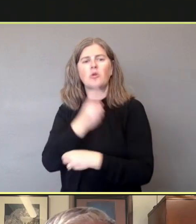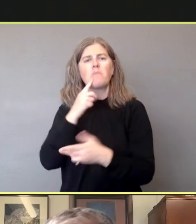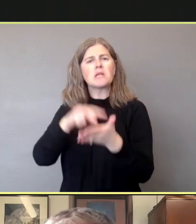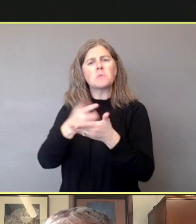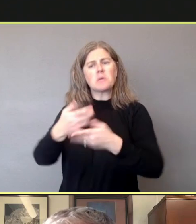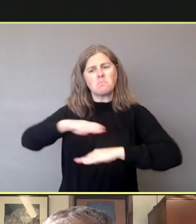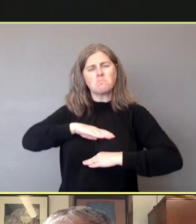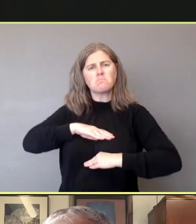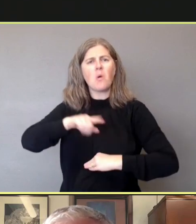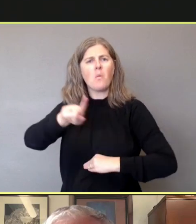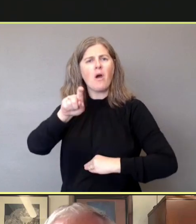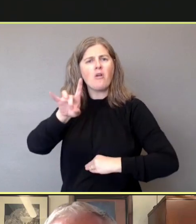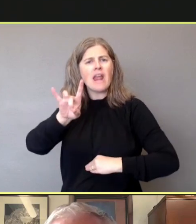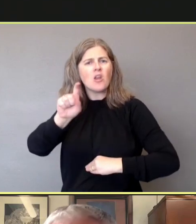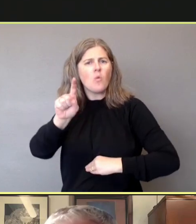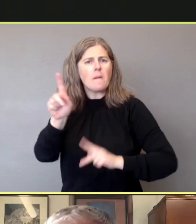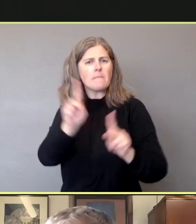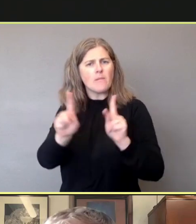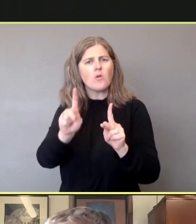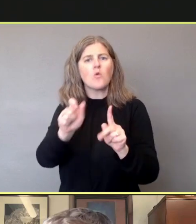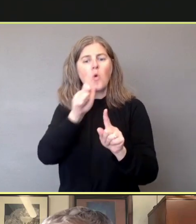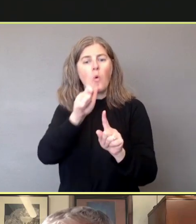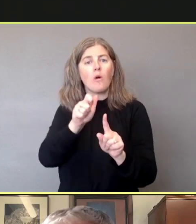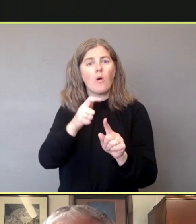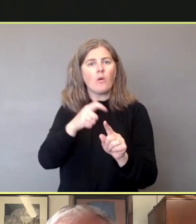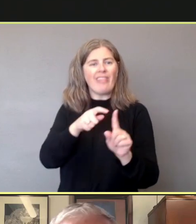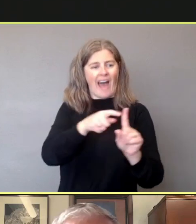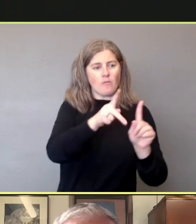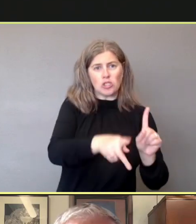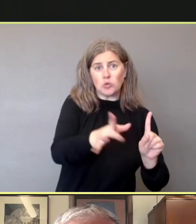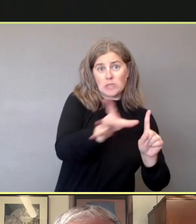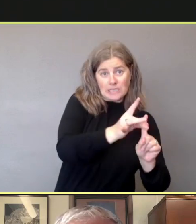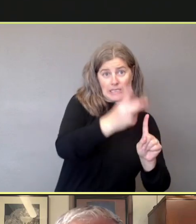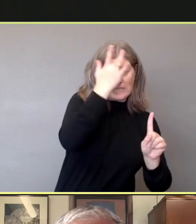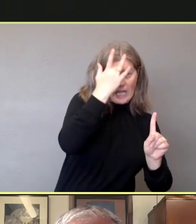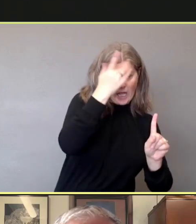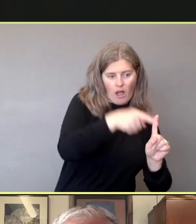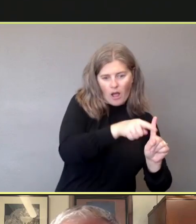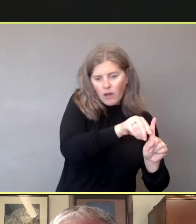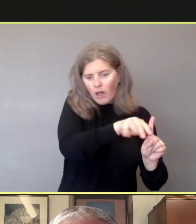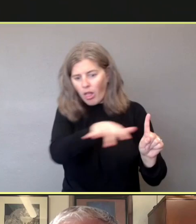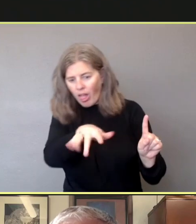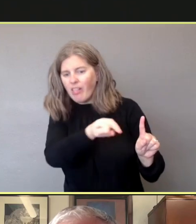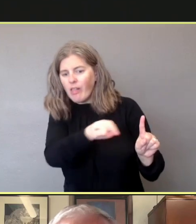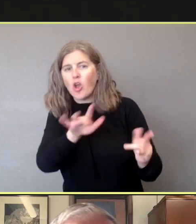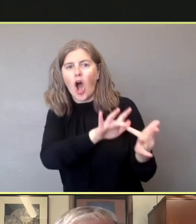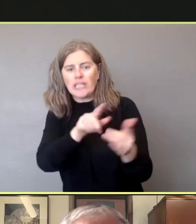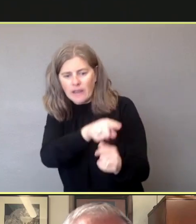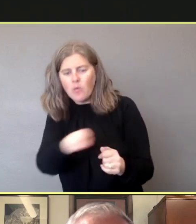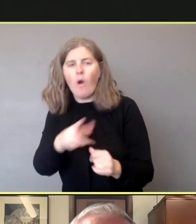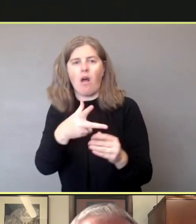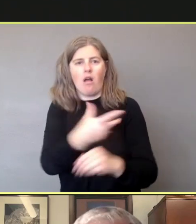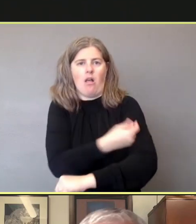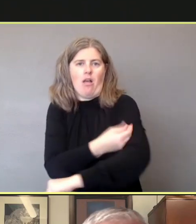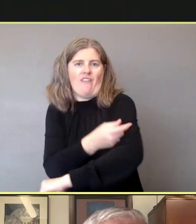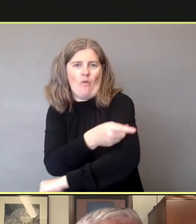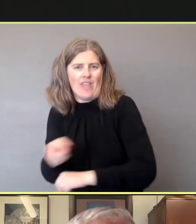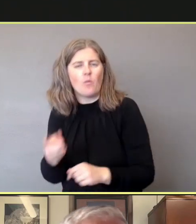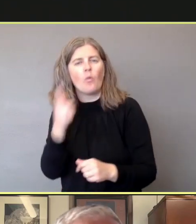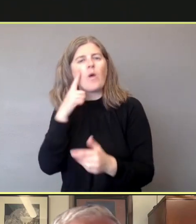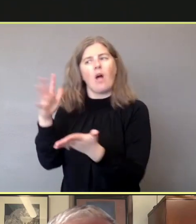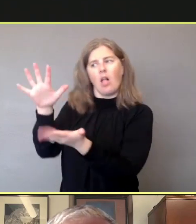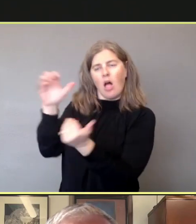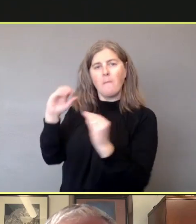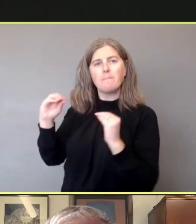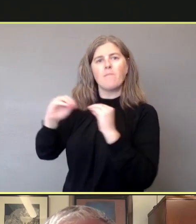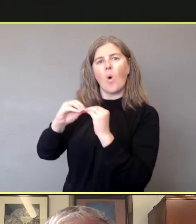181 patients who are basically the contacts of the people who've acquired monkeypox. We will be getting a lot more